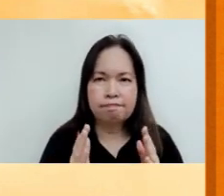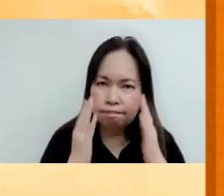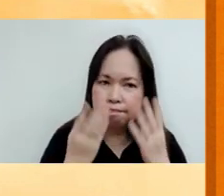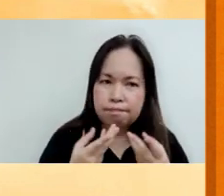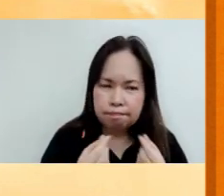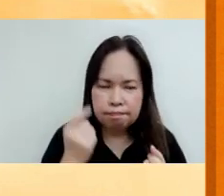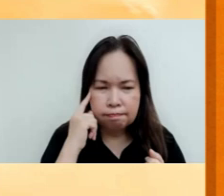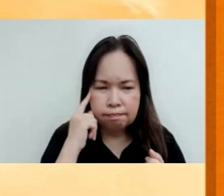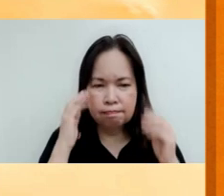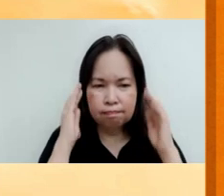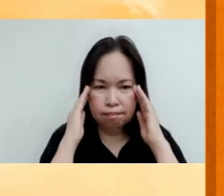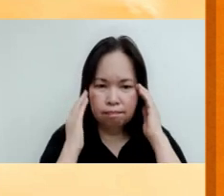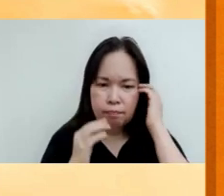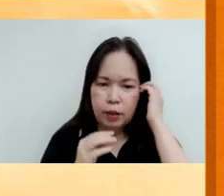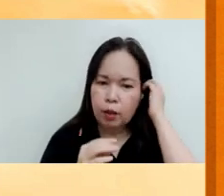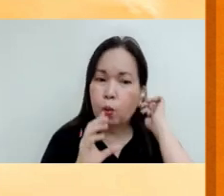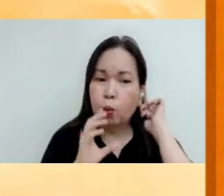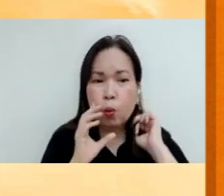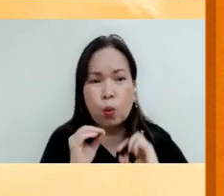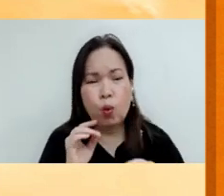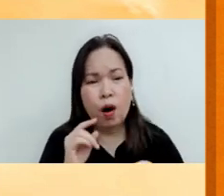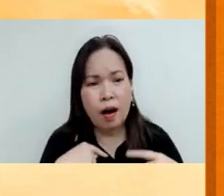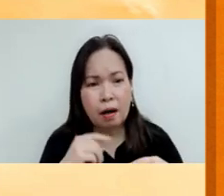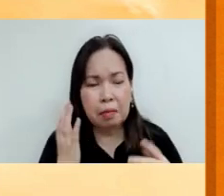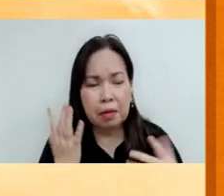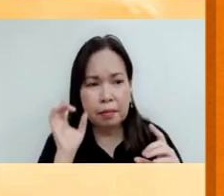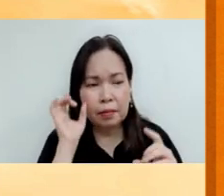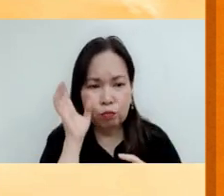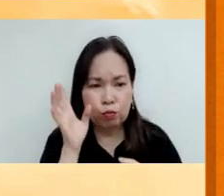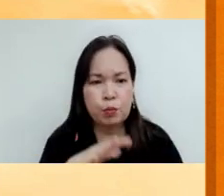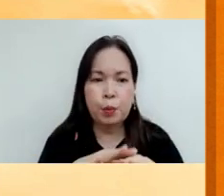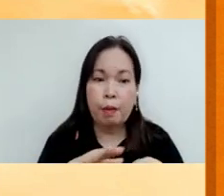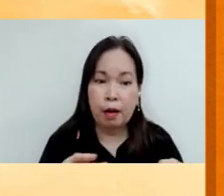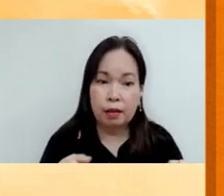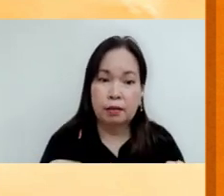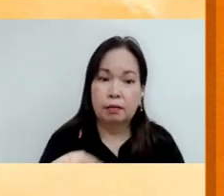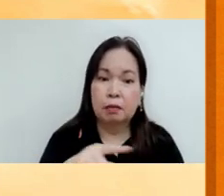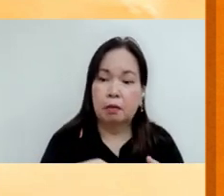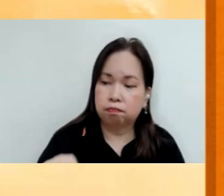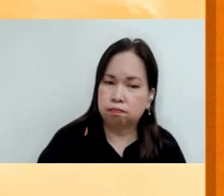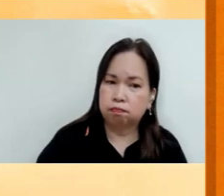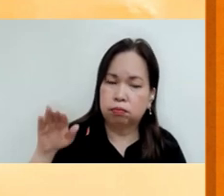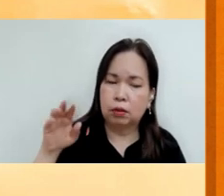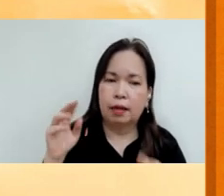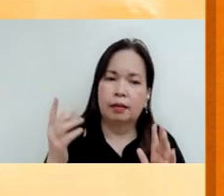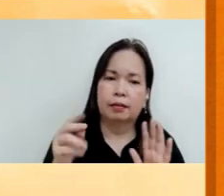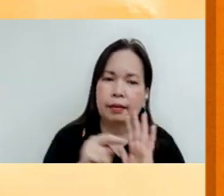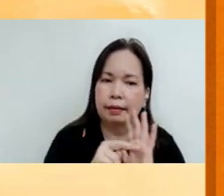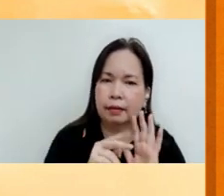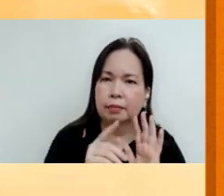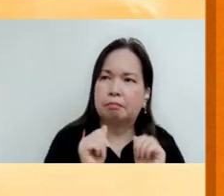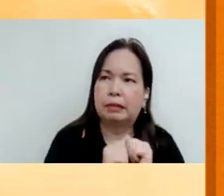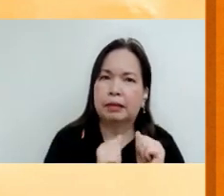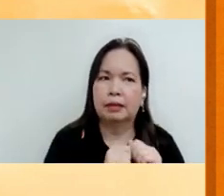who or individuals who grew up in a negative family environment. So a lot of conflict, no, and